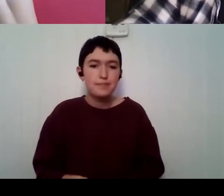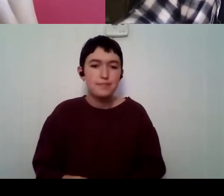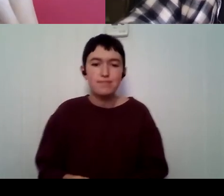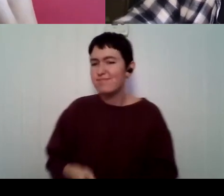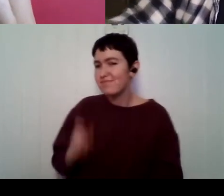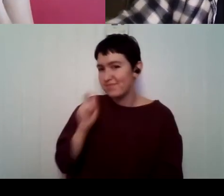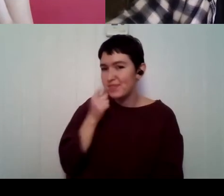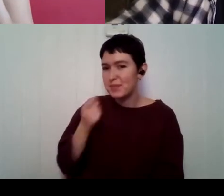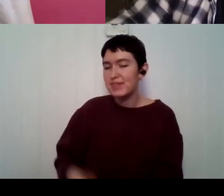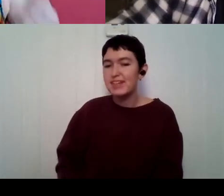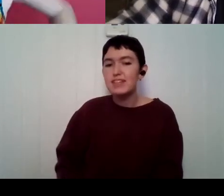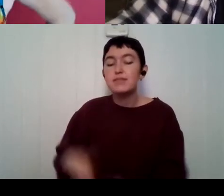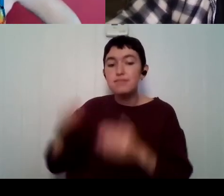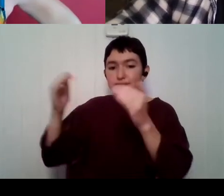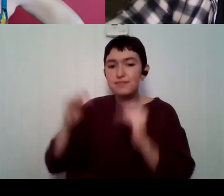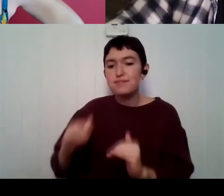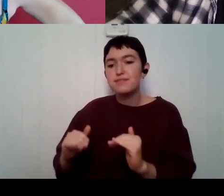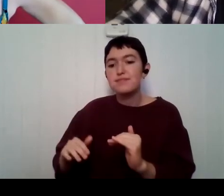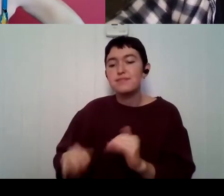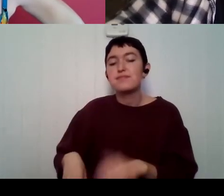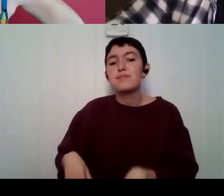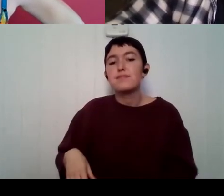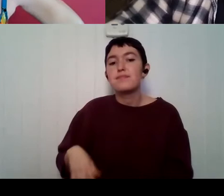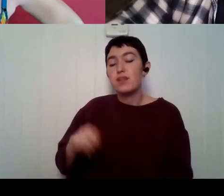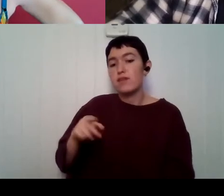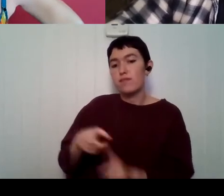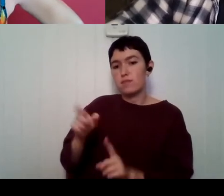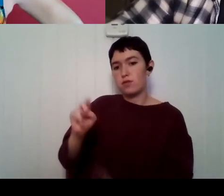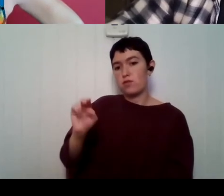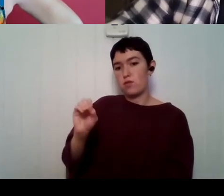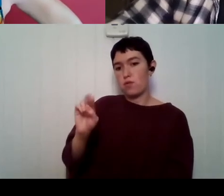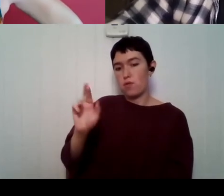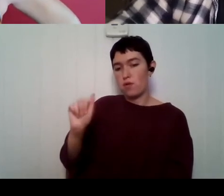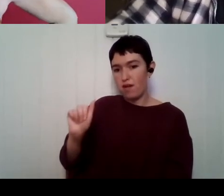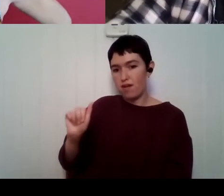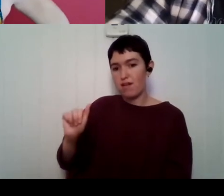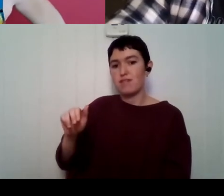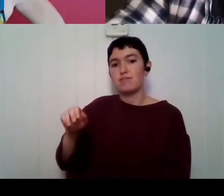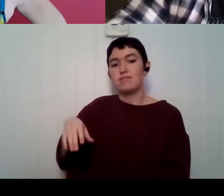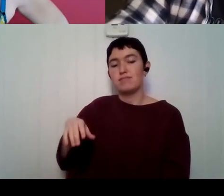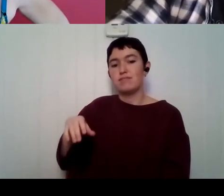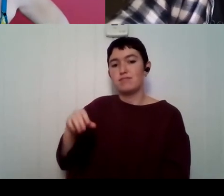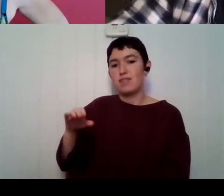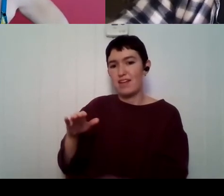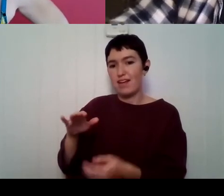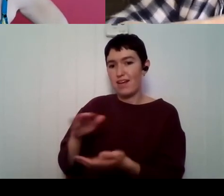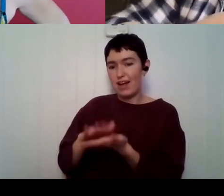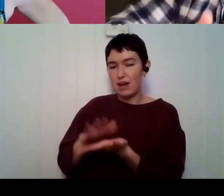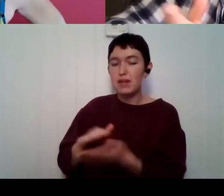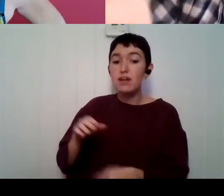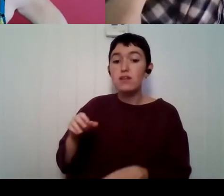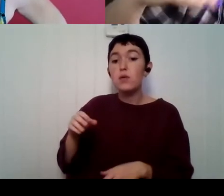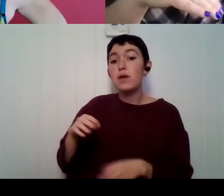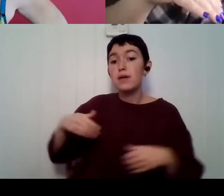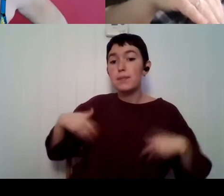All right. Our next question is from Nora Cronin, Presentation Academy. Can monkeys communicate with sign language or communicate